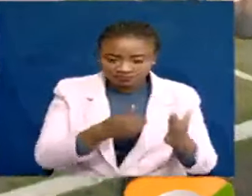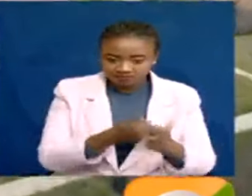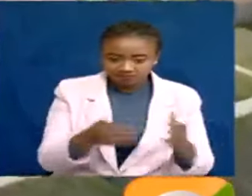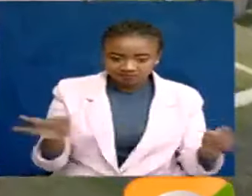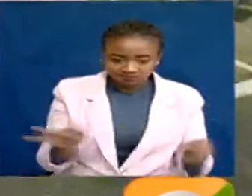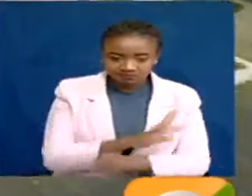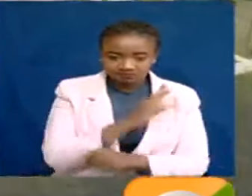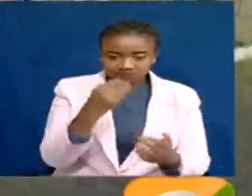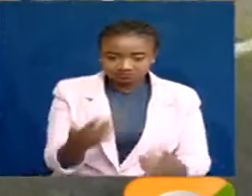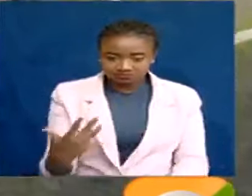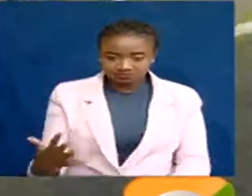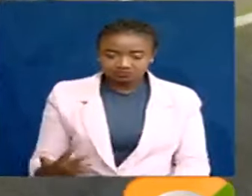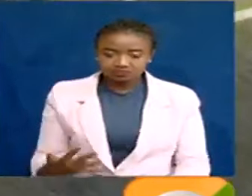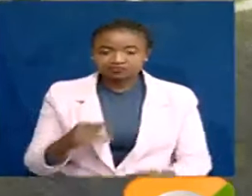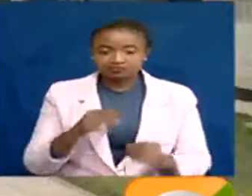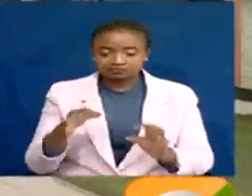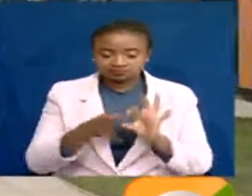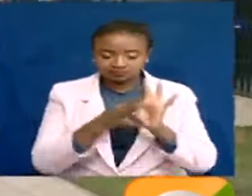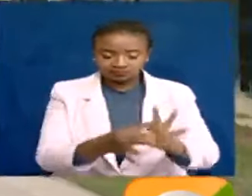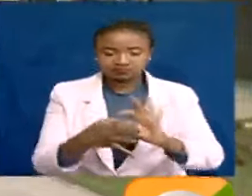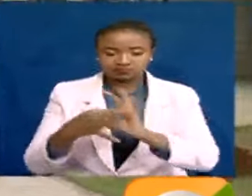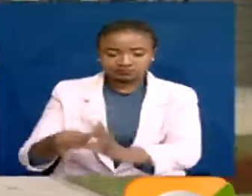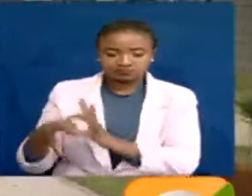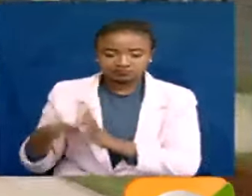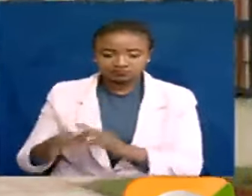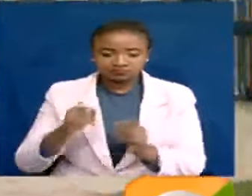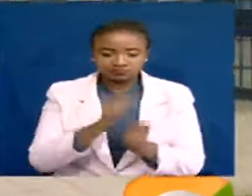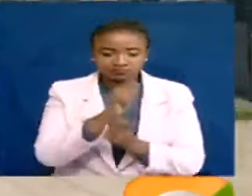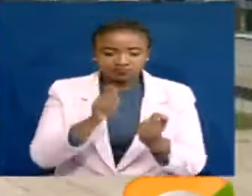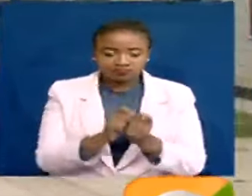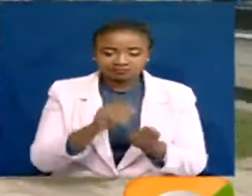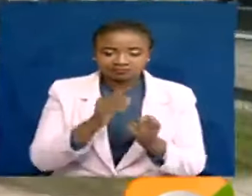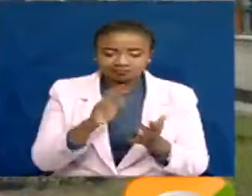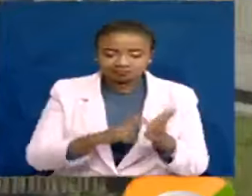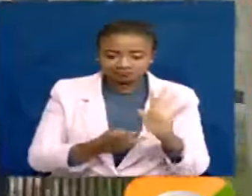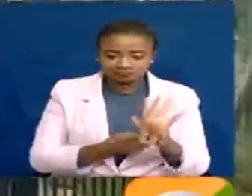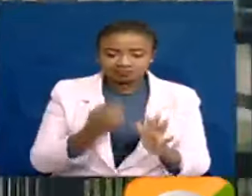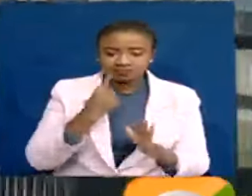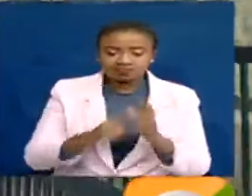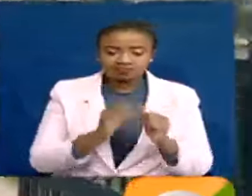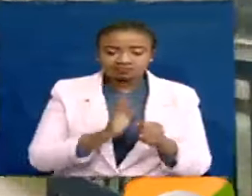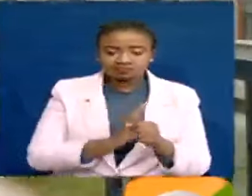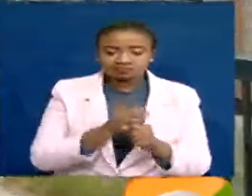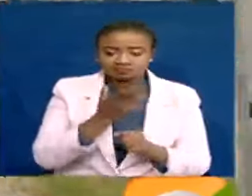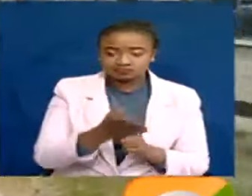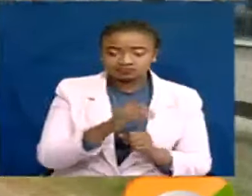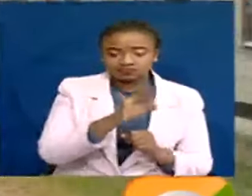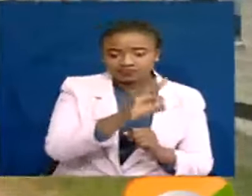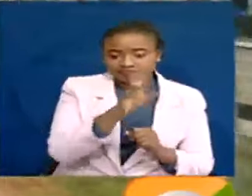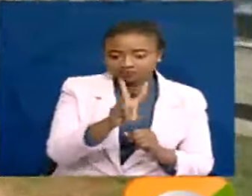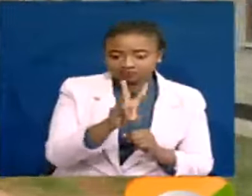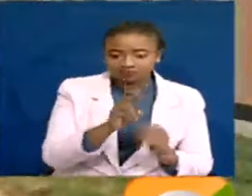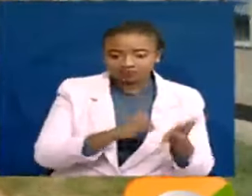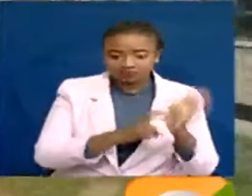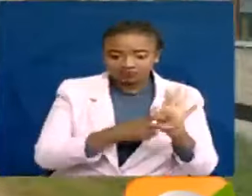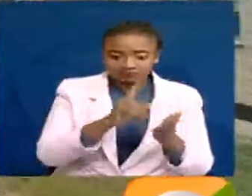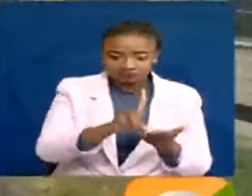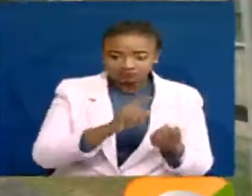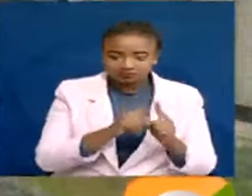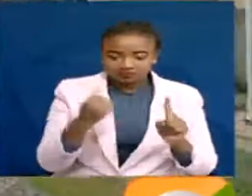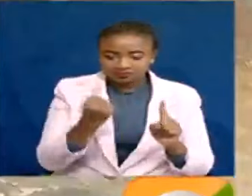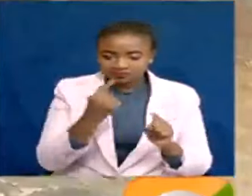the borrowed monies to specific projects. The audit revealed that out of the 32 sampled project loans, only 18